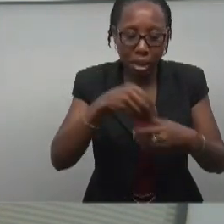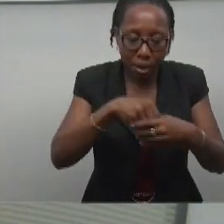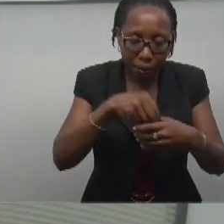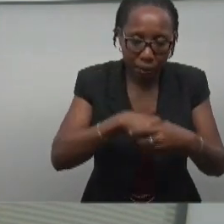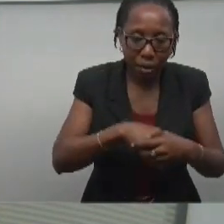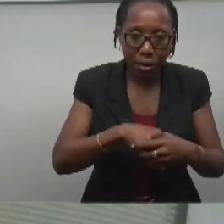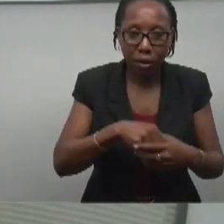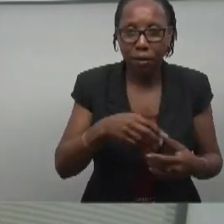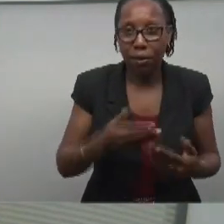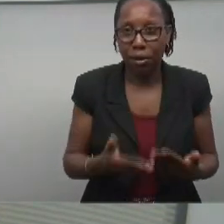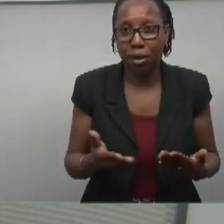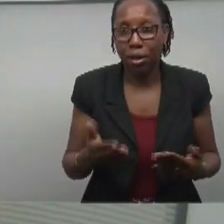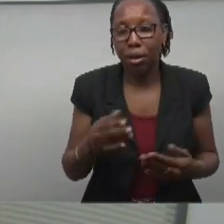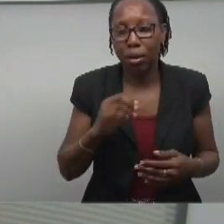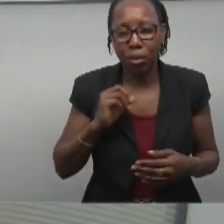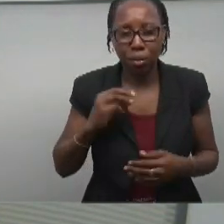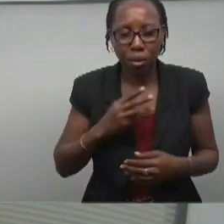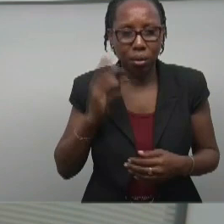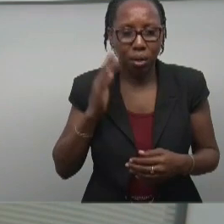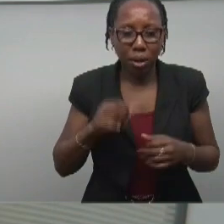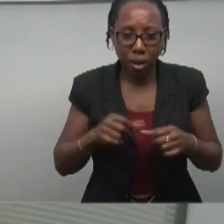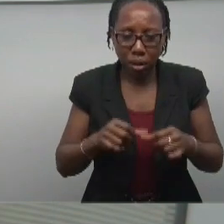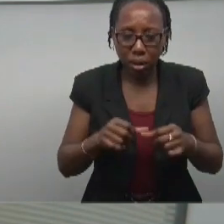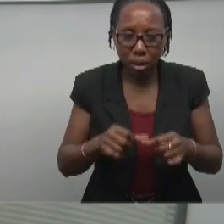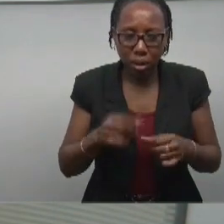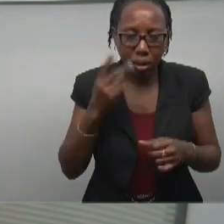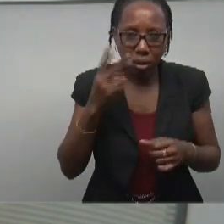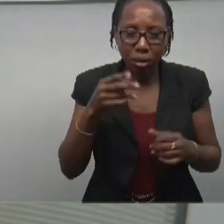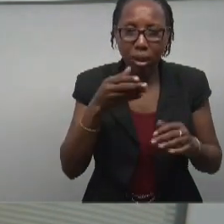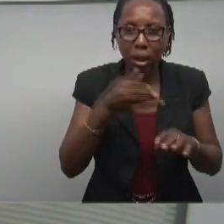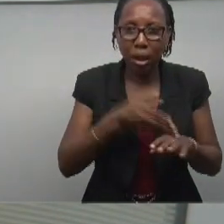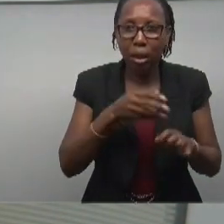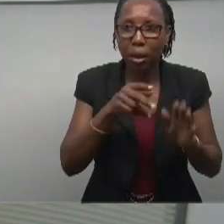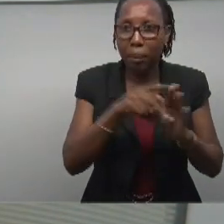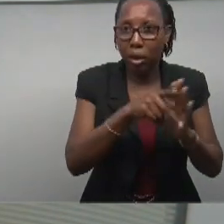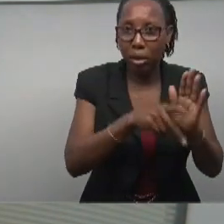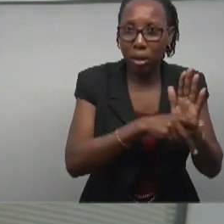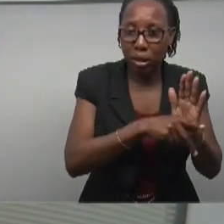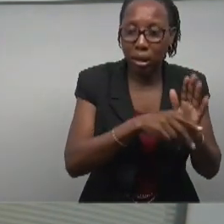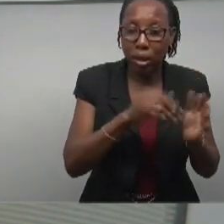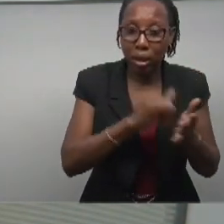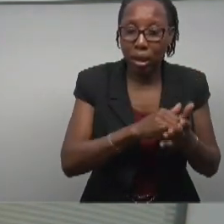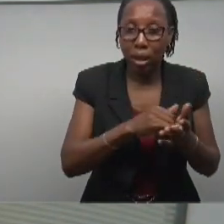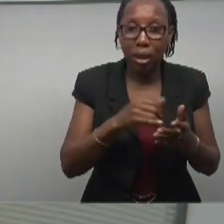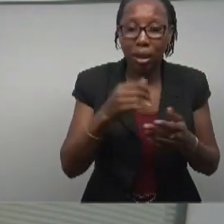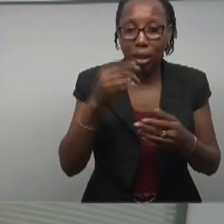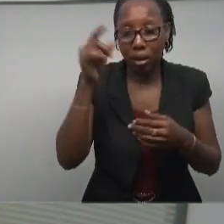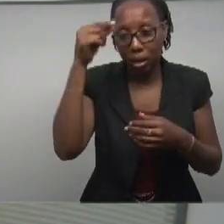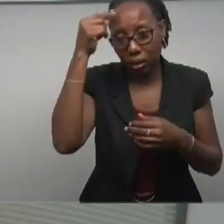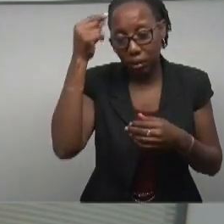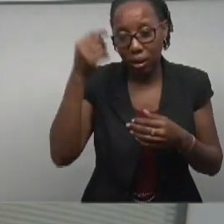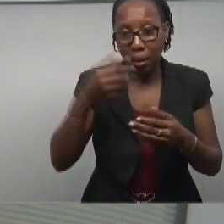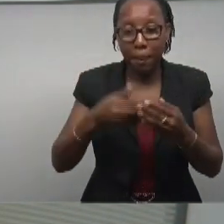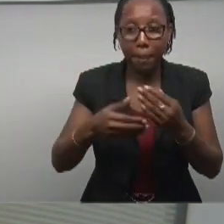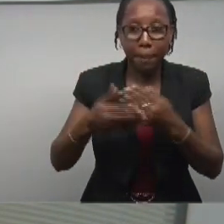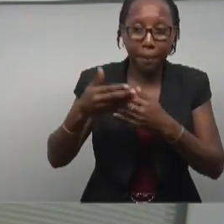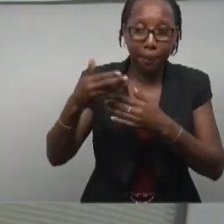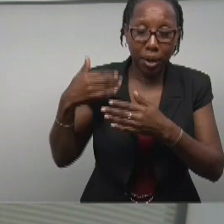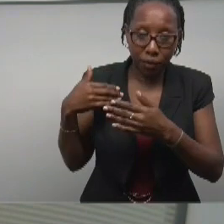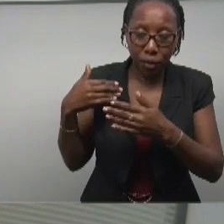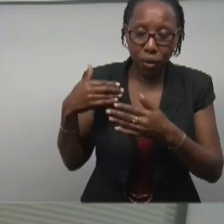continue to look at the policy that the former administration has taken a cabinet decision